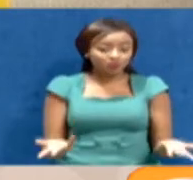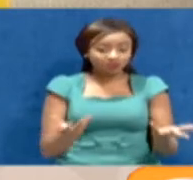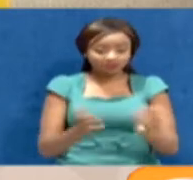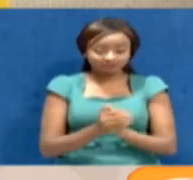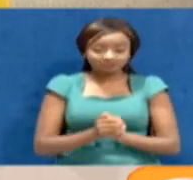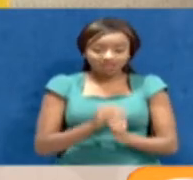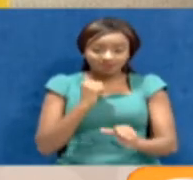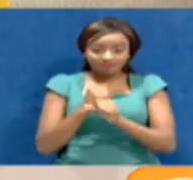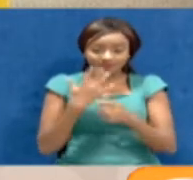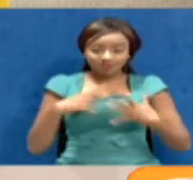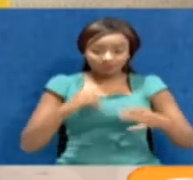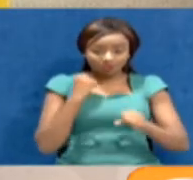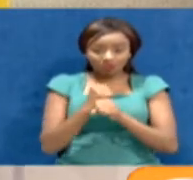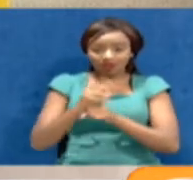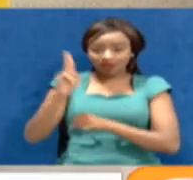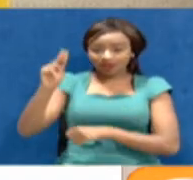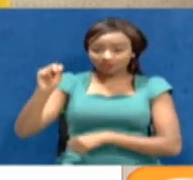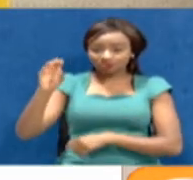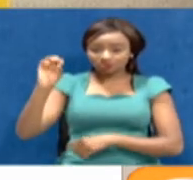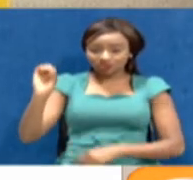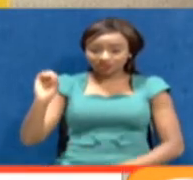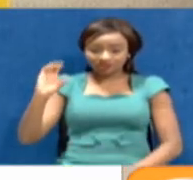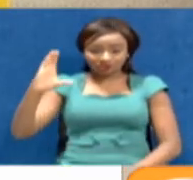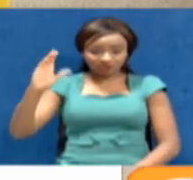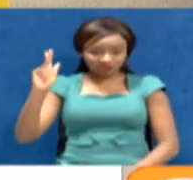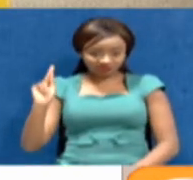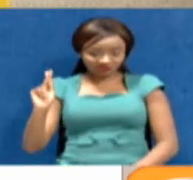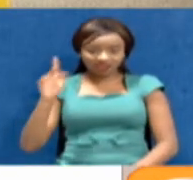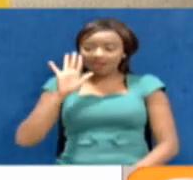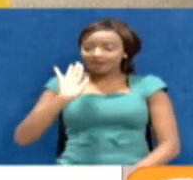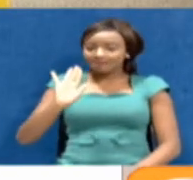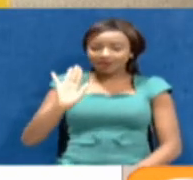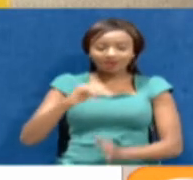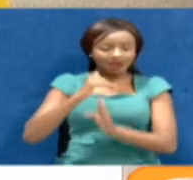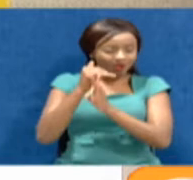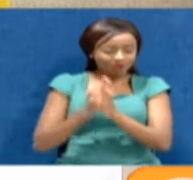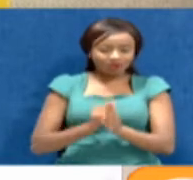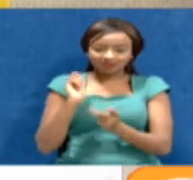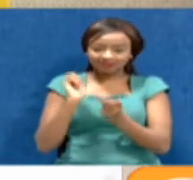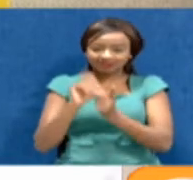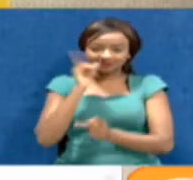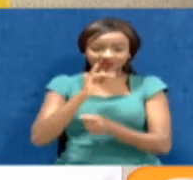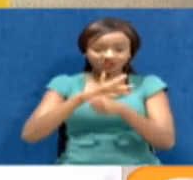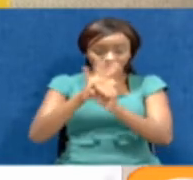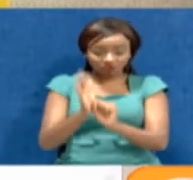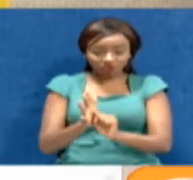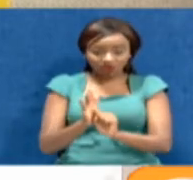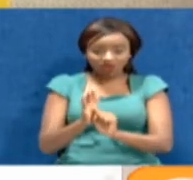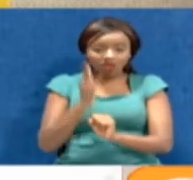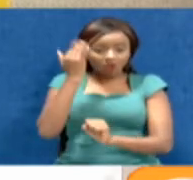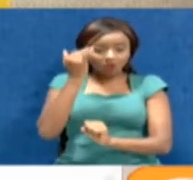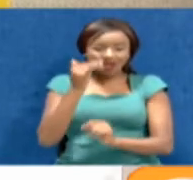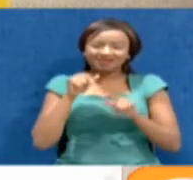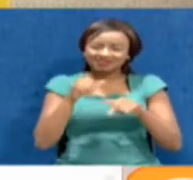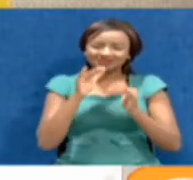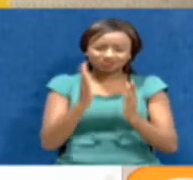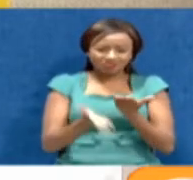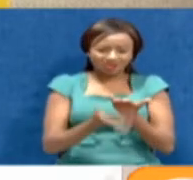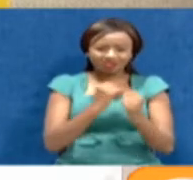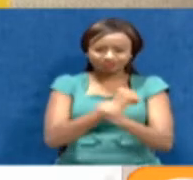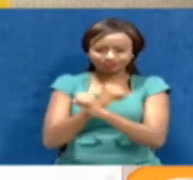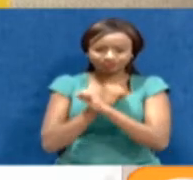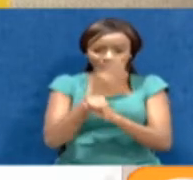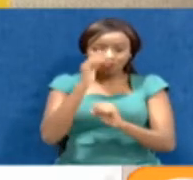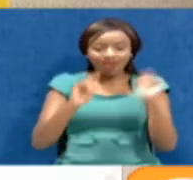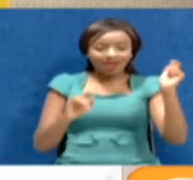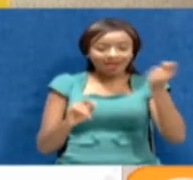Officials and staff of the National Olympic Committee of Kenya have all undergone COVID-19 tests as a precautionary measure after